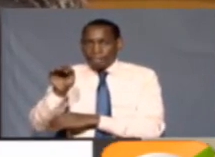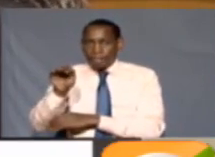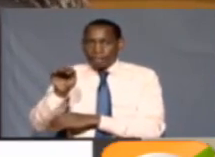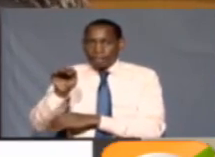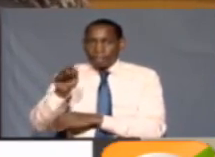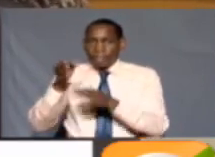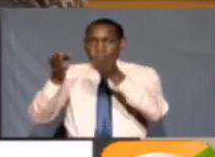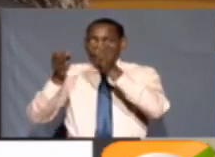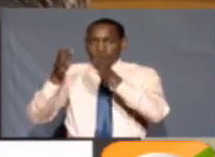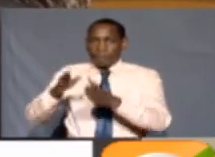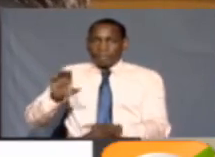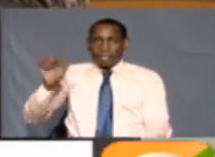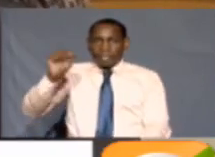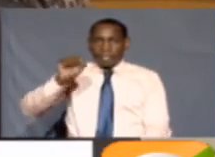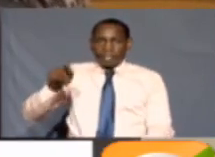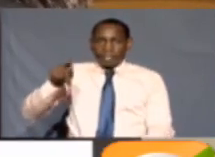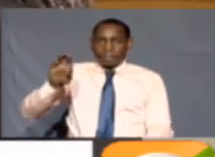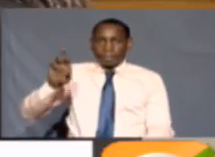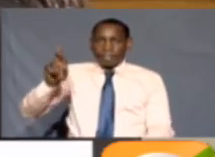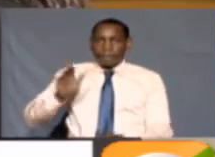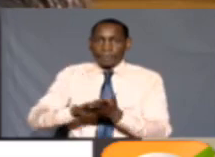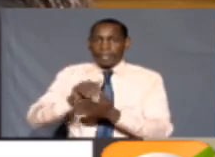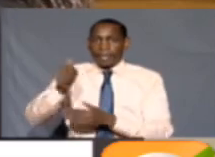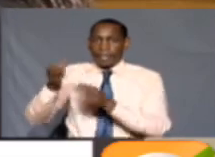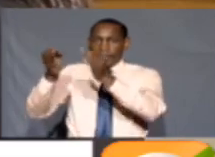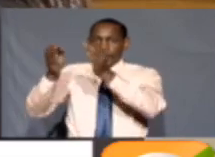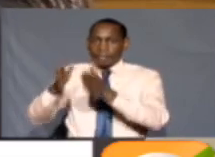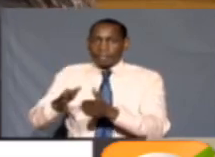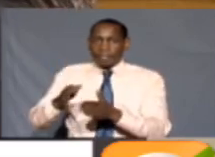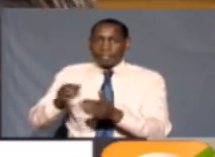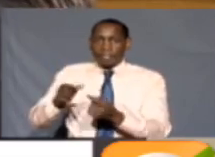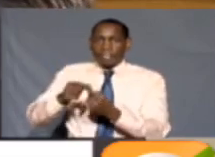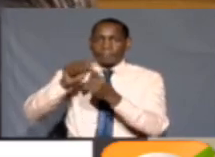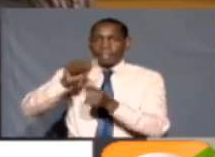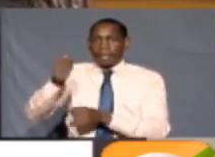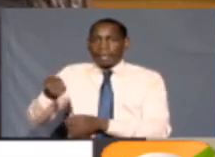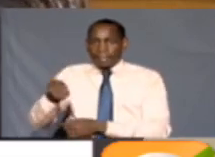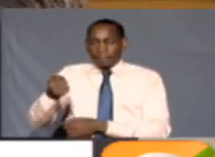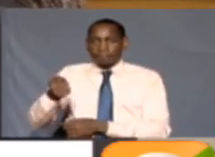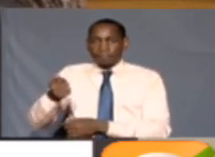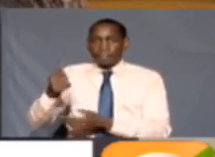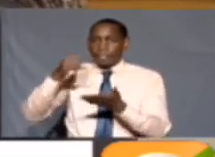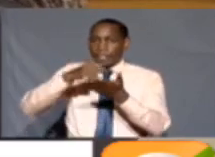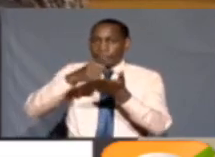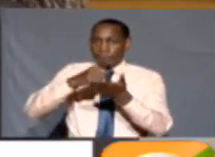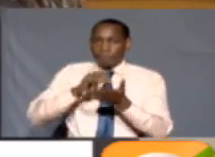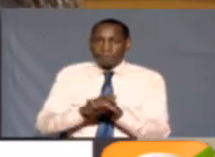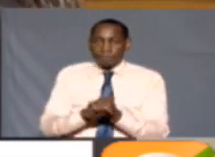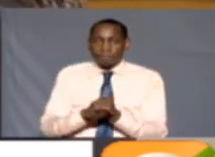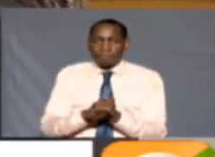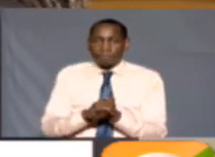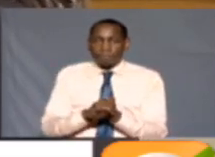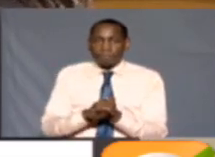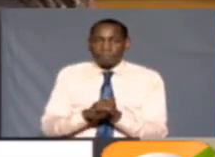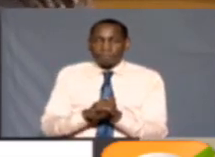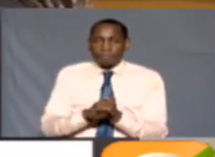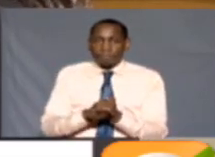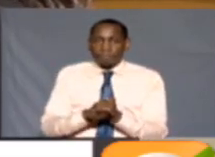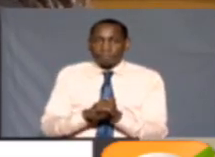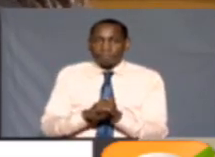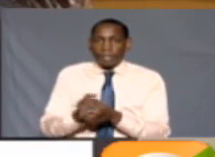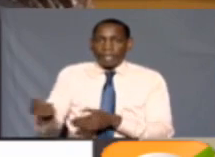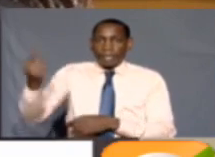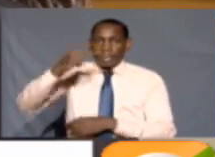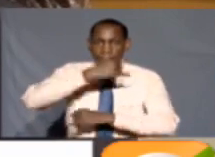Spencer and all the other CPAs, especially the other CPA who was also mentioned, to come so that we can, to